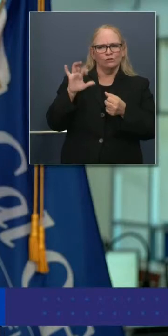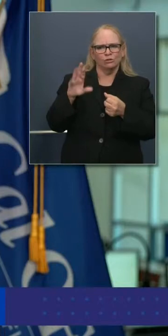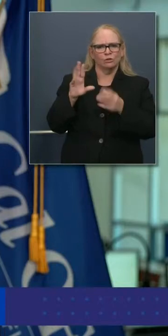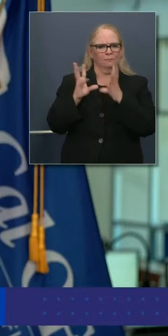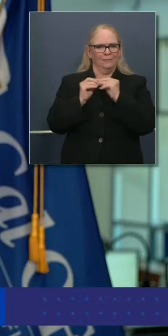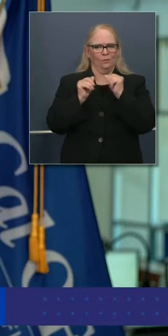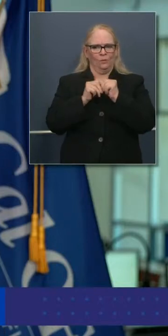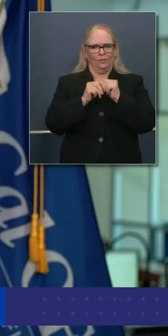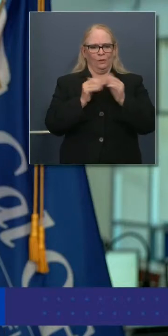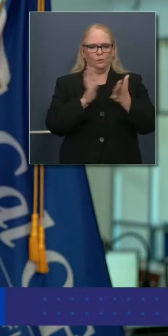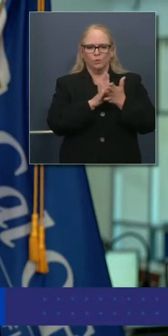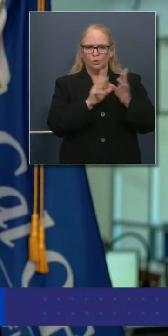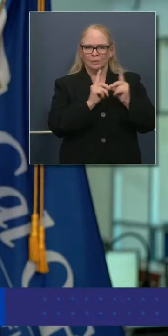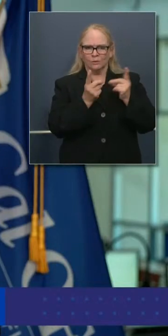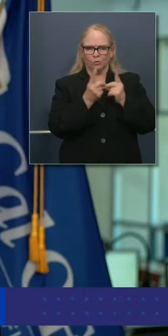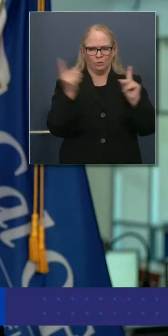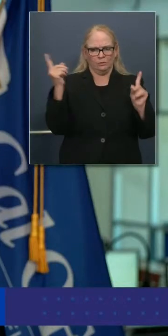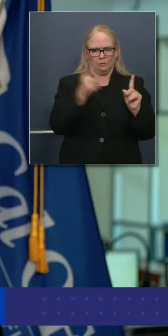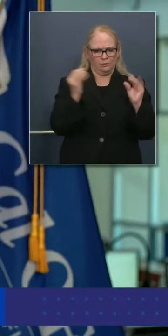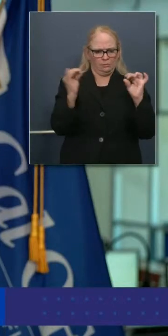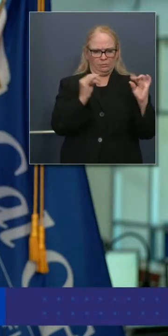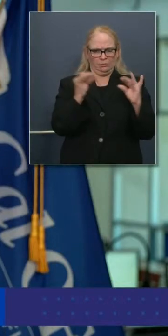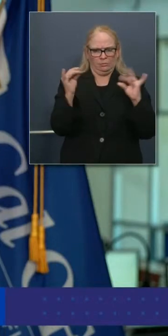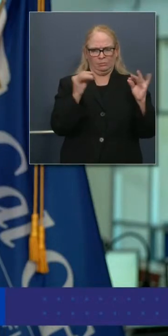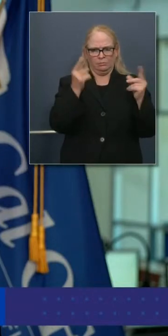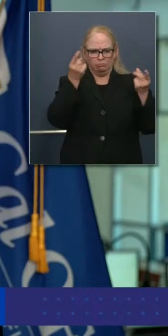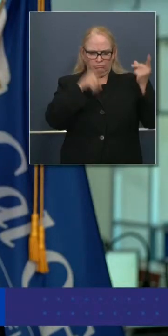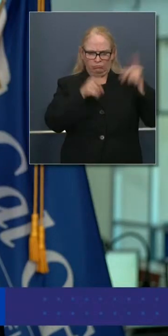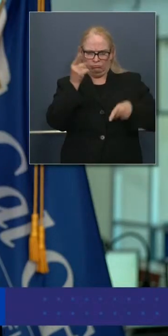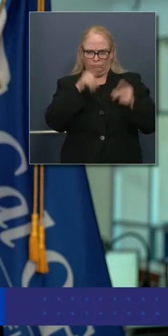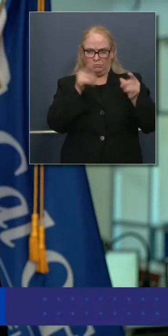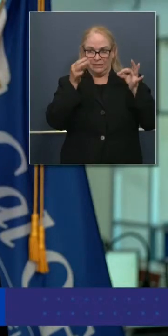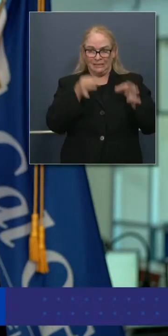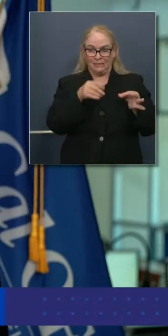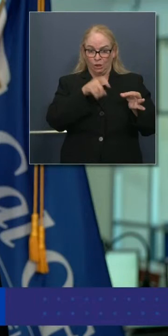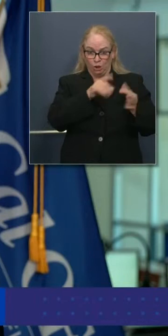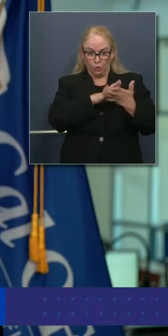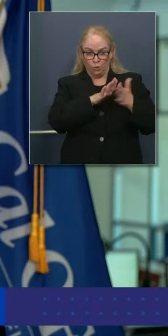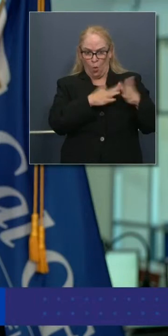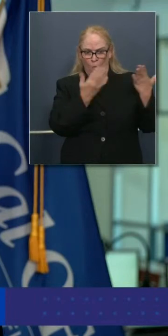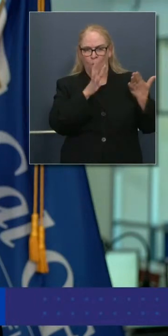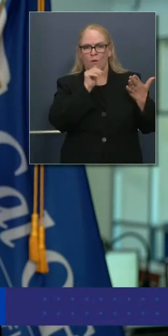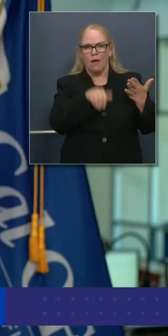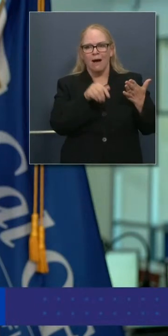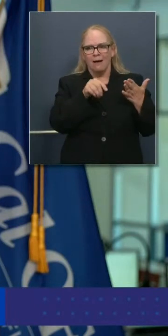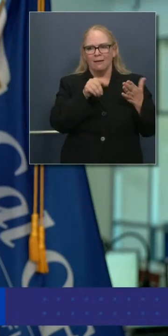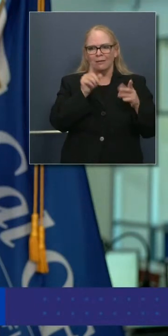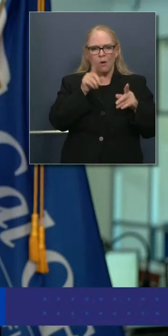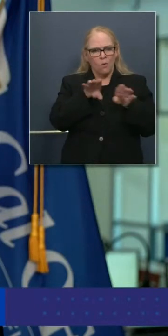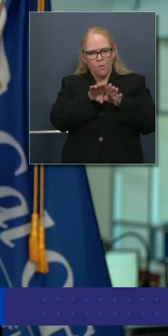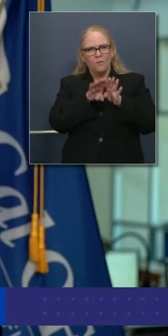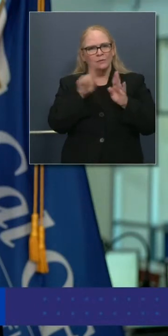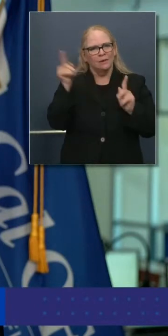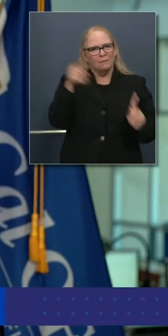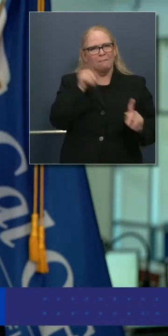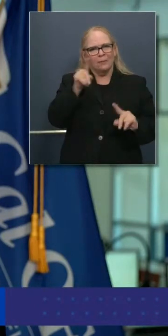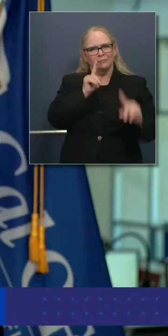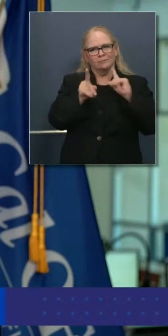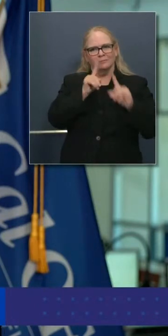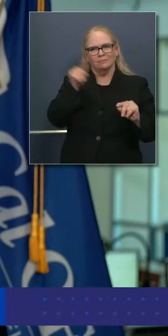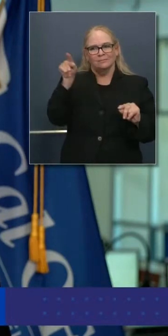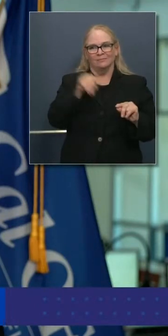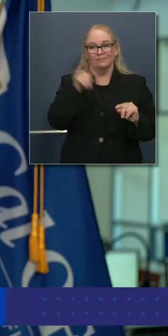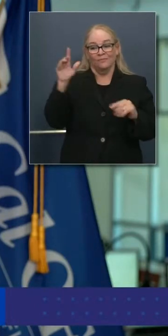district will move forward. We know that county health officials, health officers are looking broadly at their entire county,